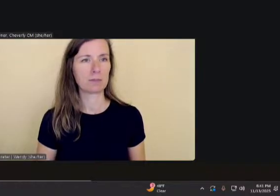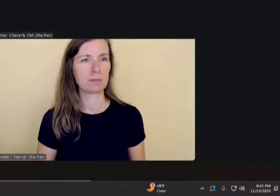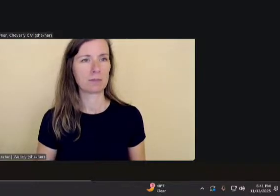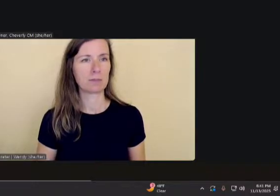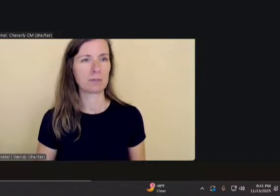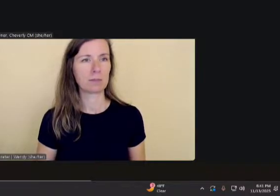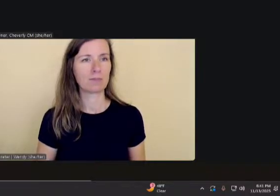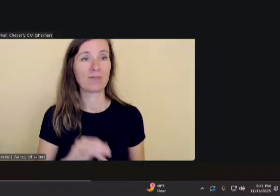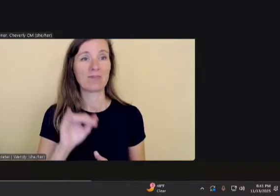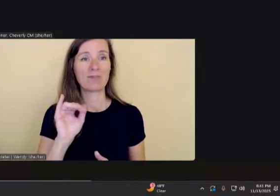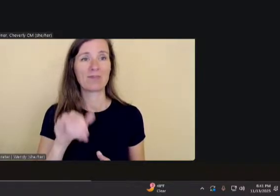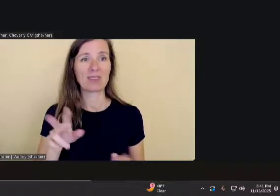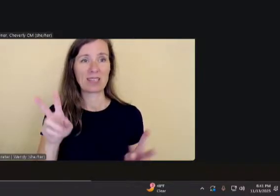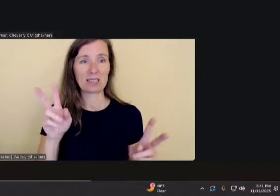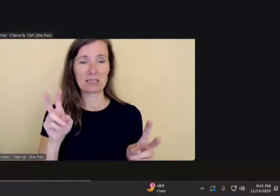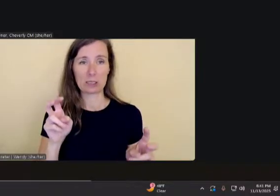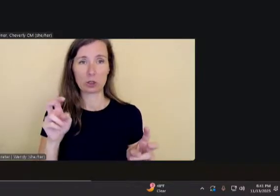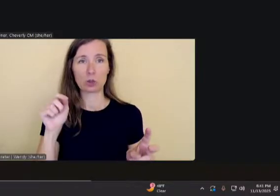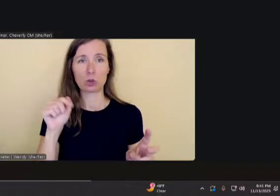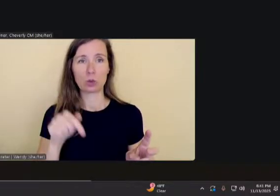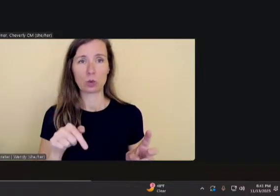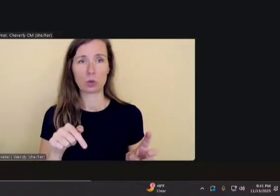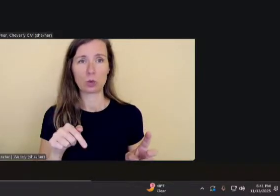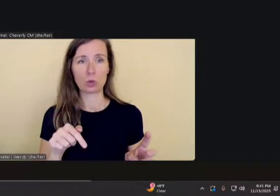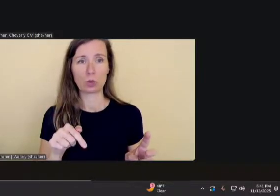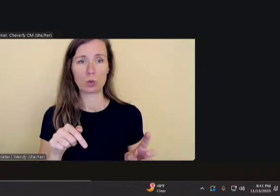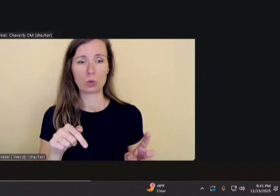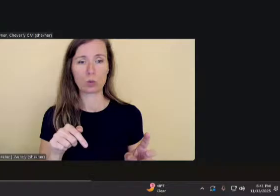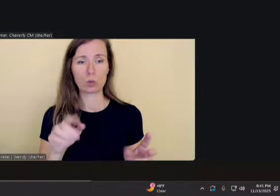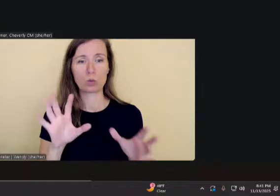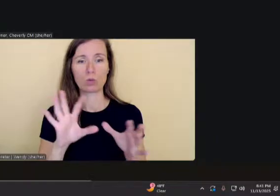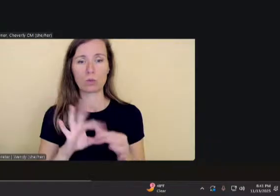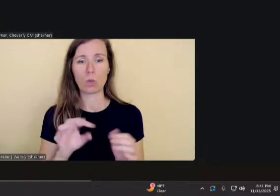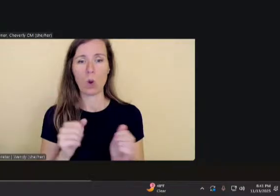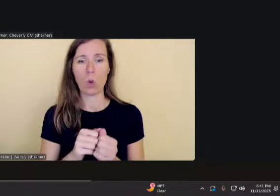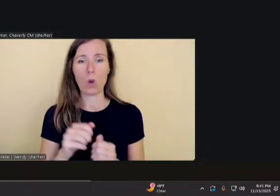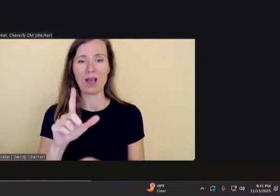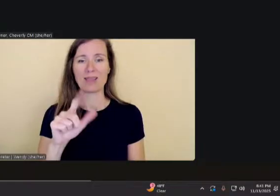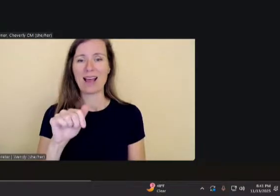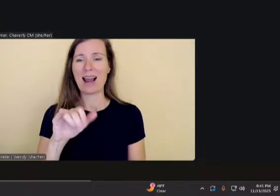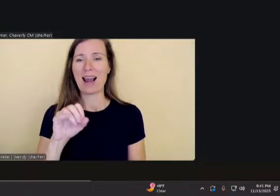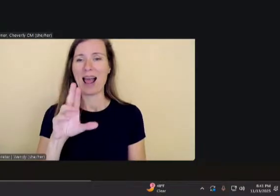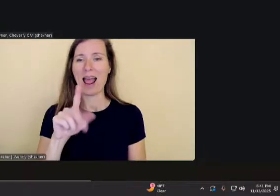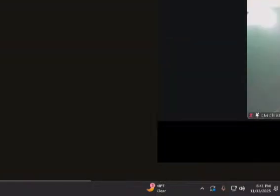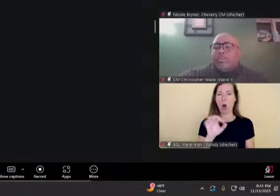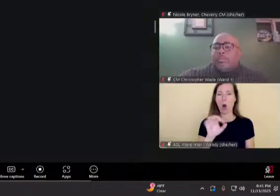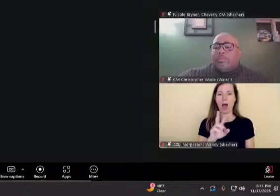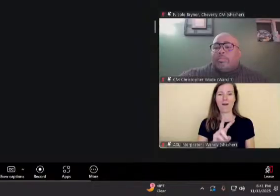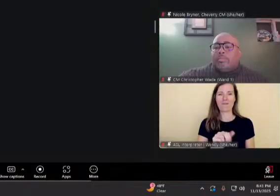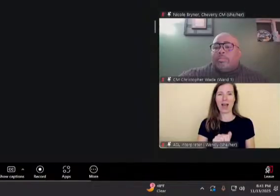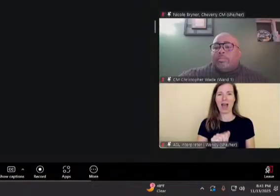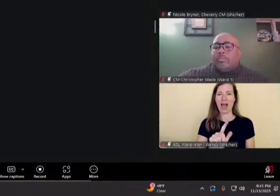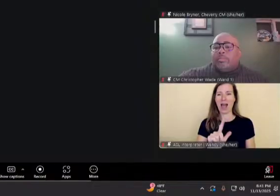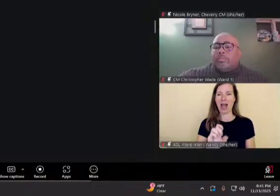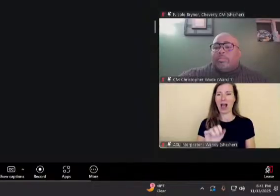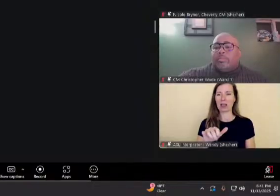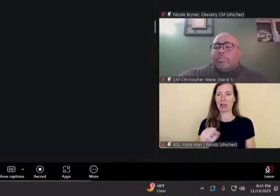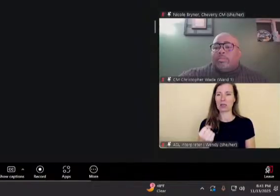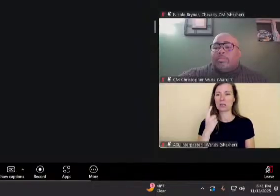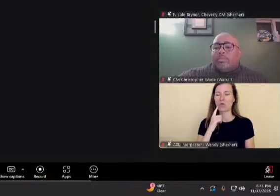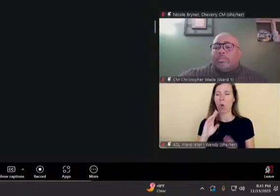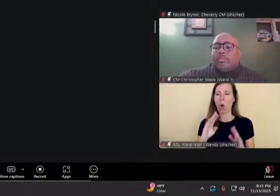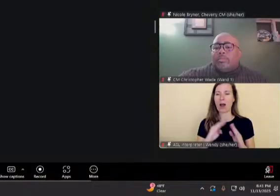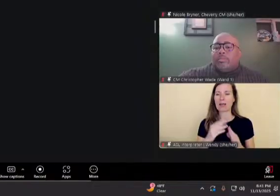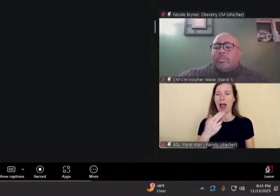issue that we're talking about now deals with the layout of alleys for townhouse pods. Townhouses